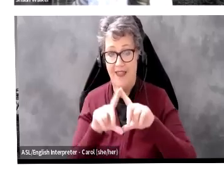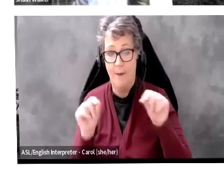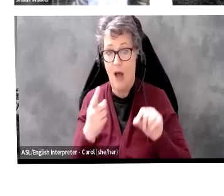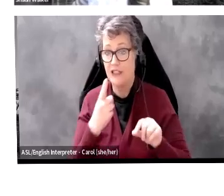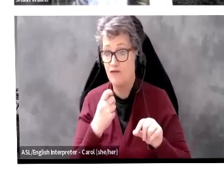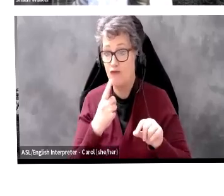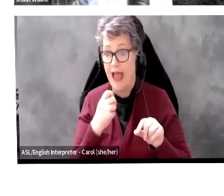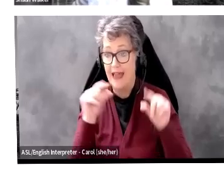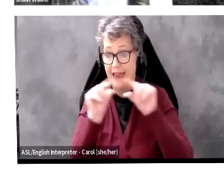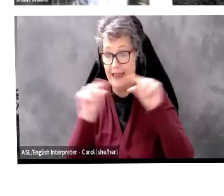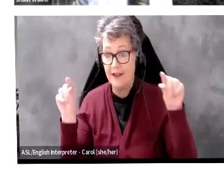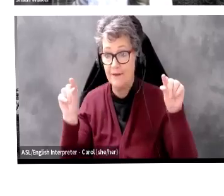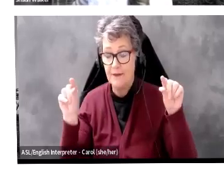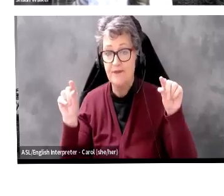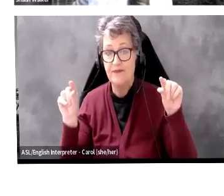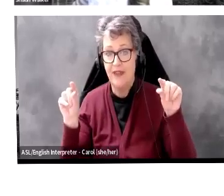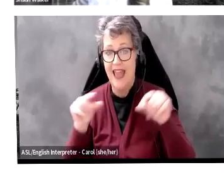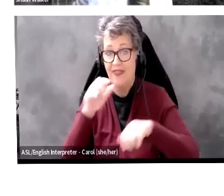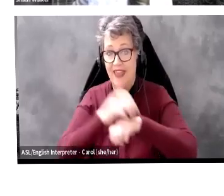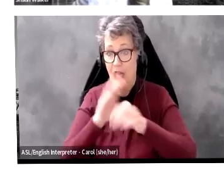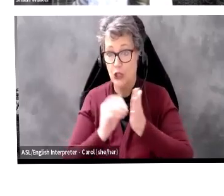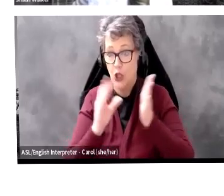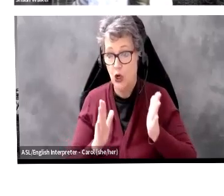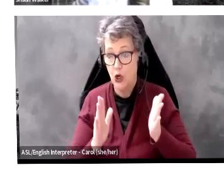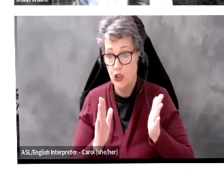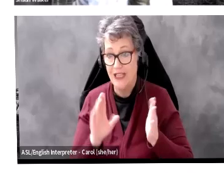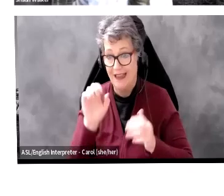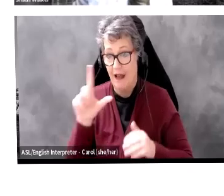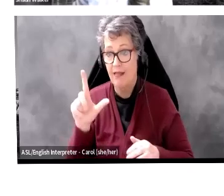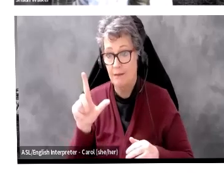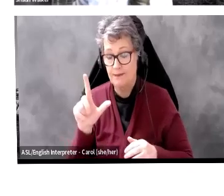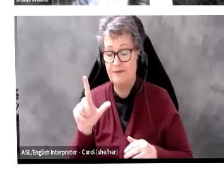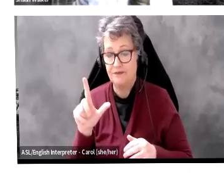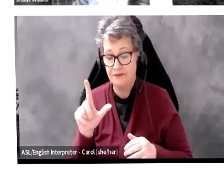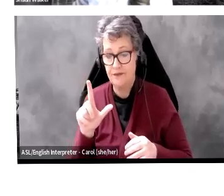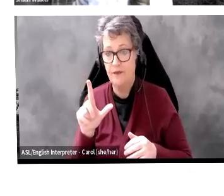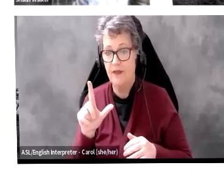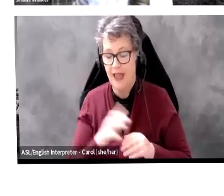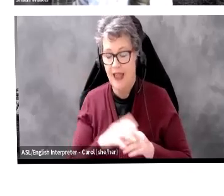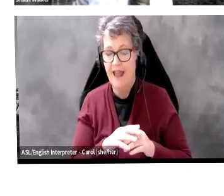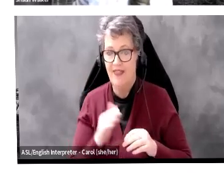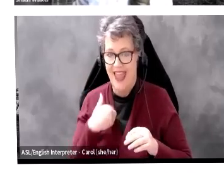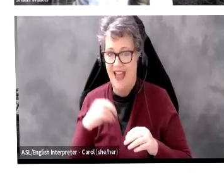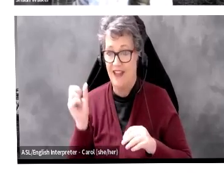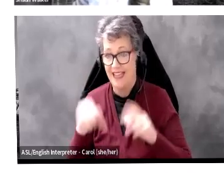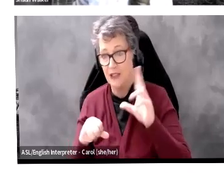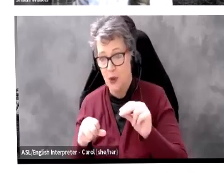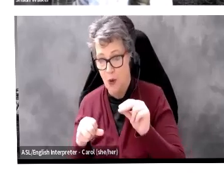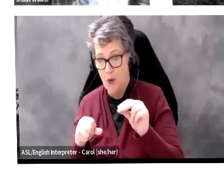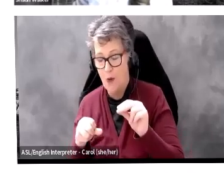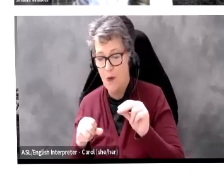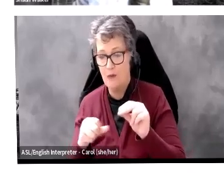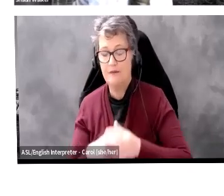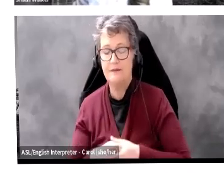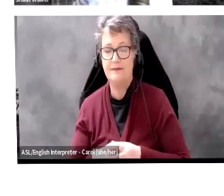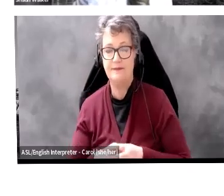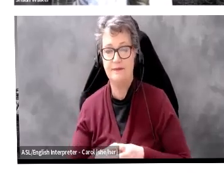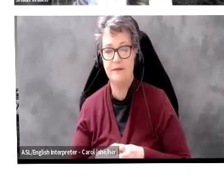red that the English learners, long-term English learners has that yes or no filter button